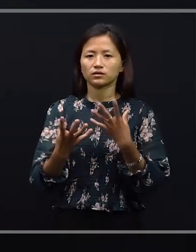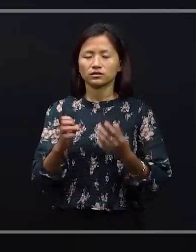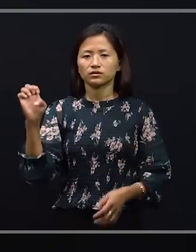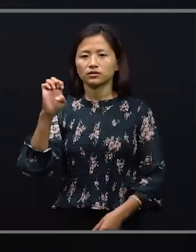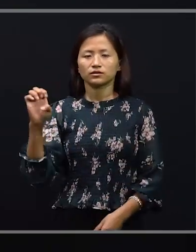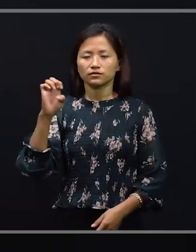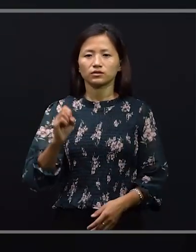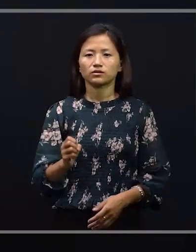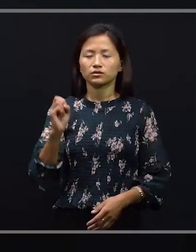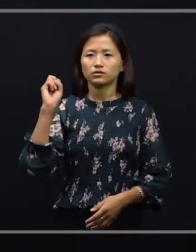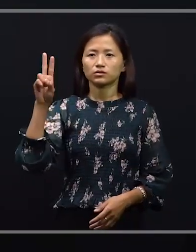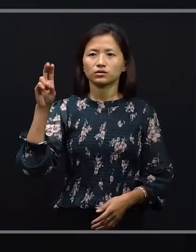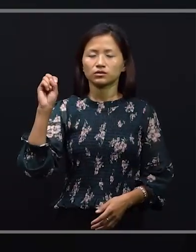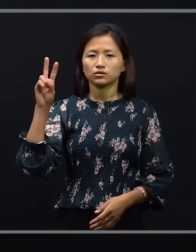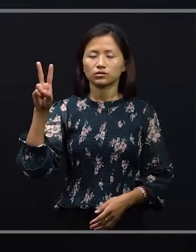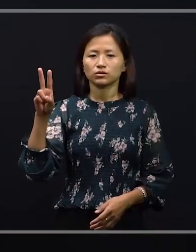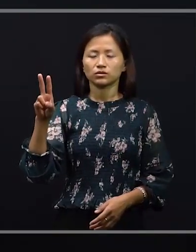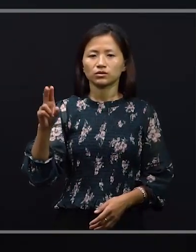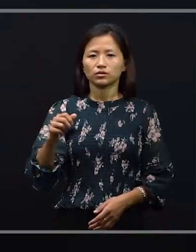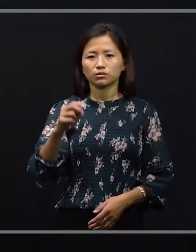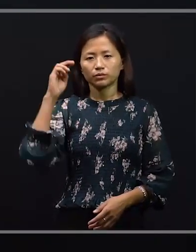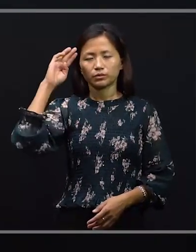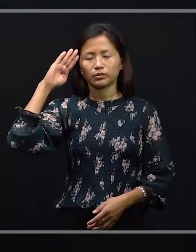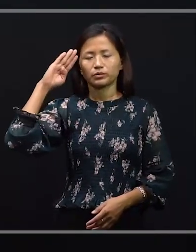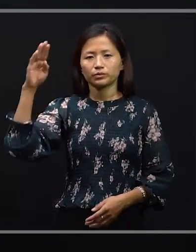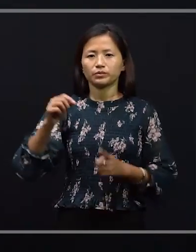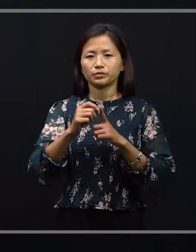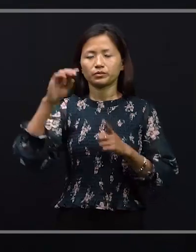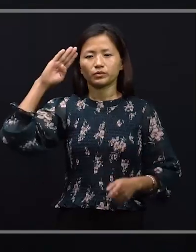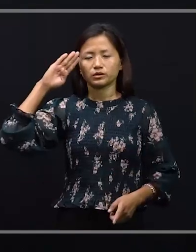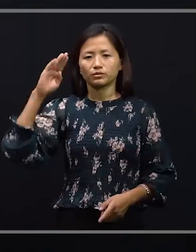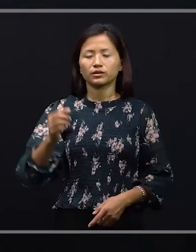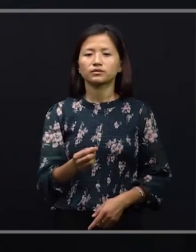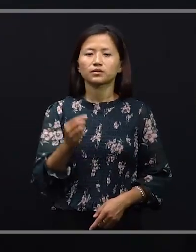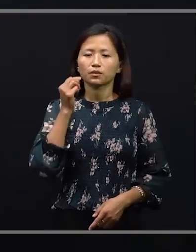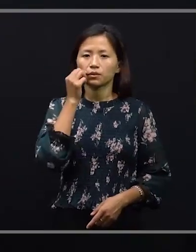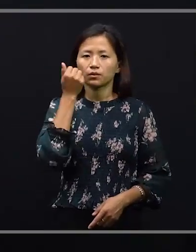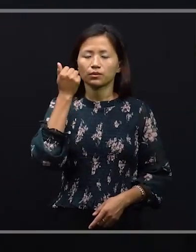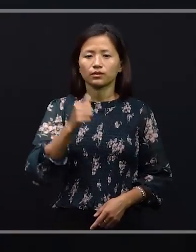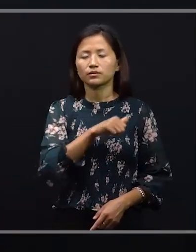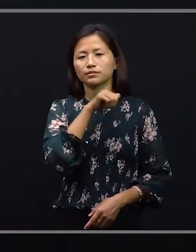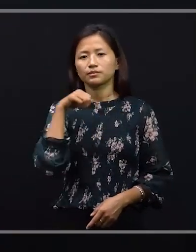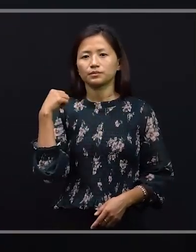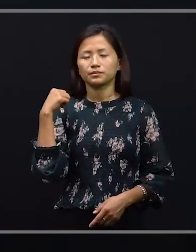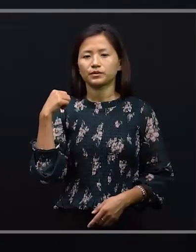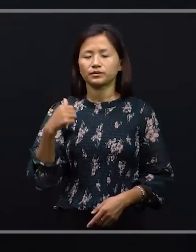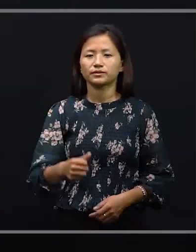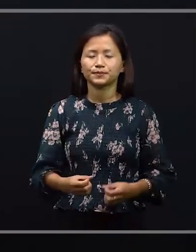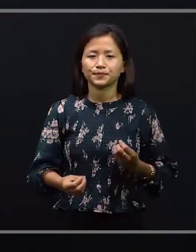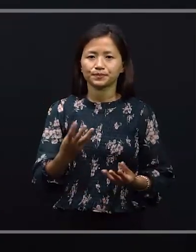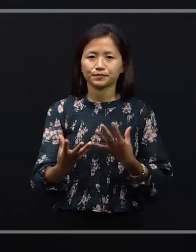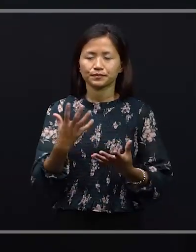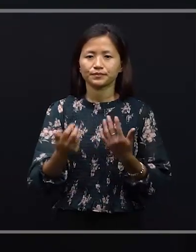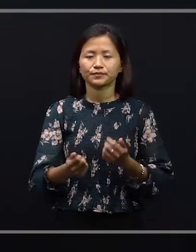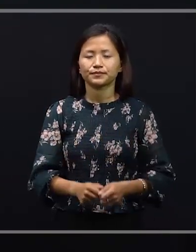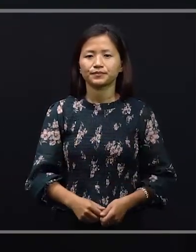event, 22 policemen were burned to death. Okay, 22 policemen, they were staying inside the police station and they were burned